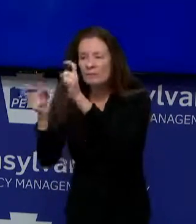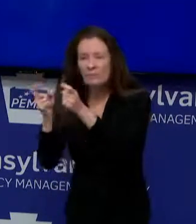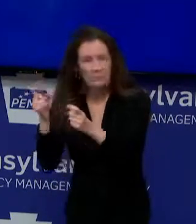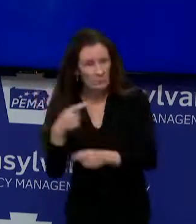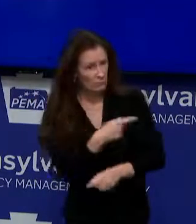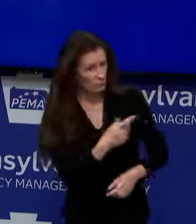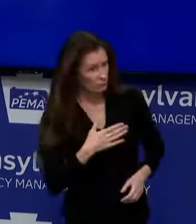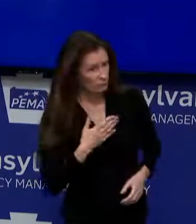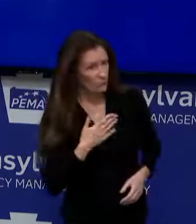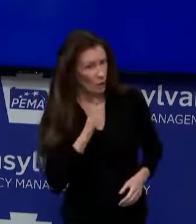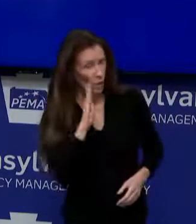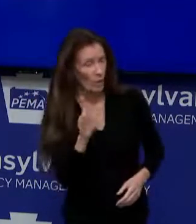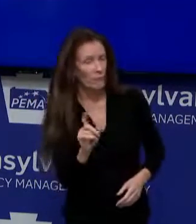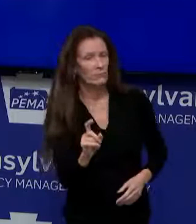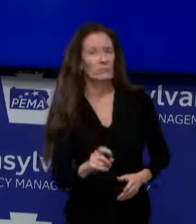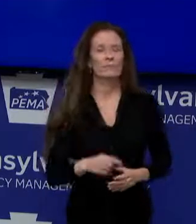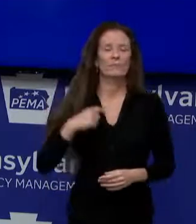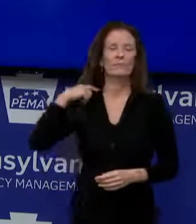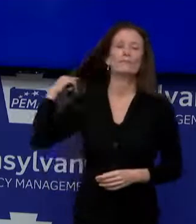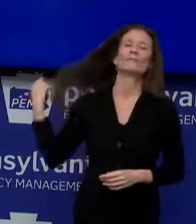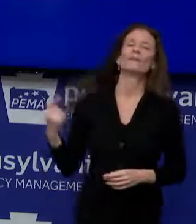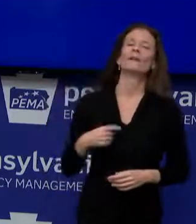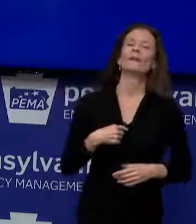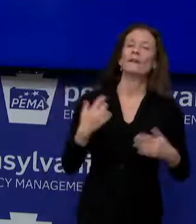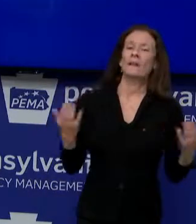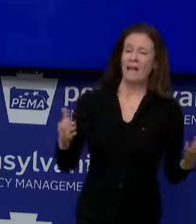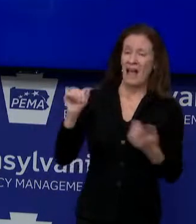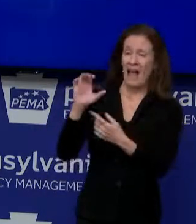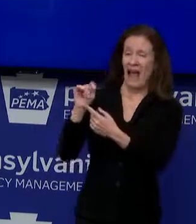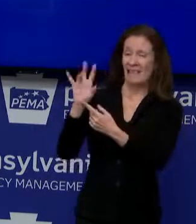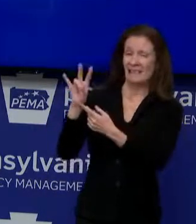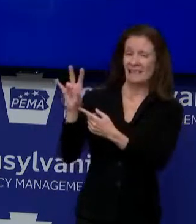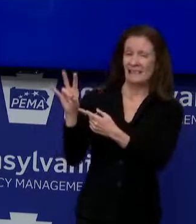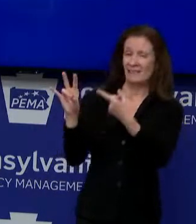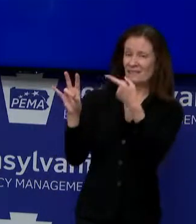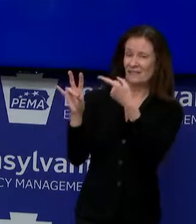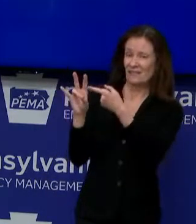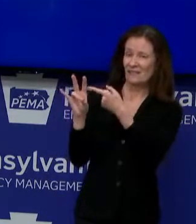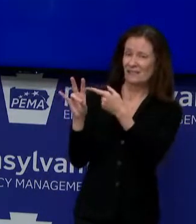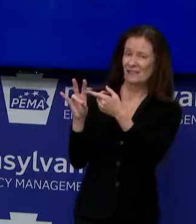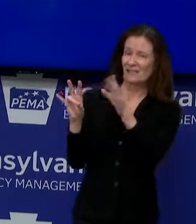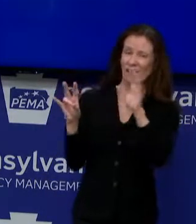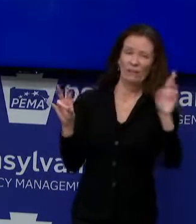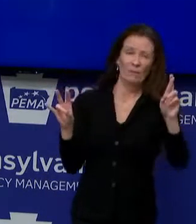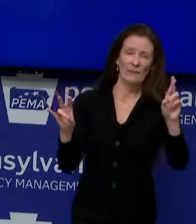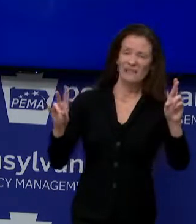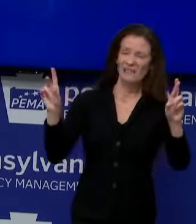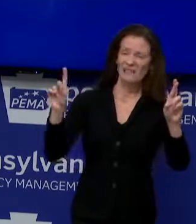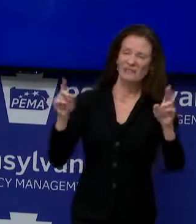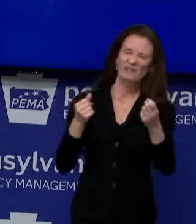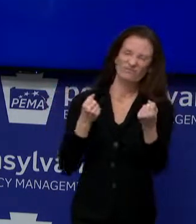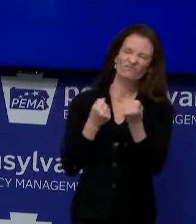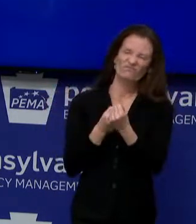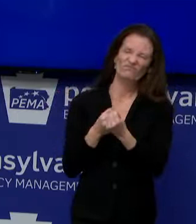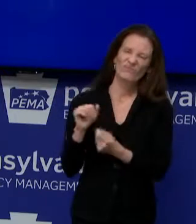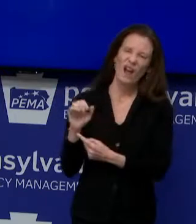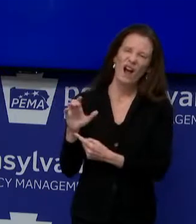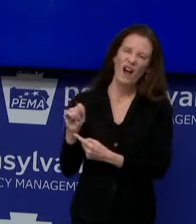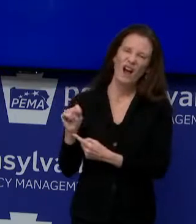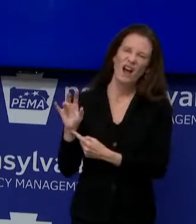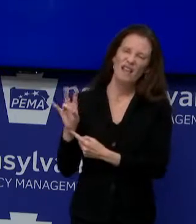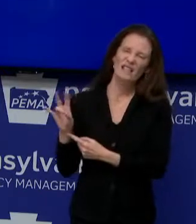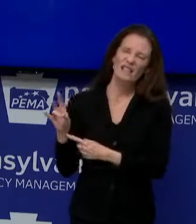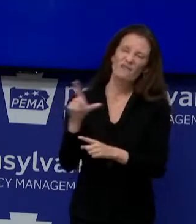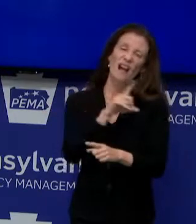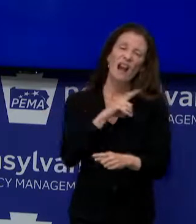77 electoral reform was a bipartisan measure. It came out of a General Assembly where the